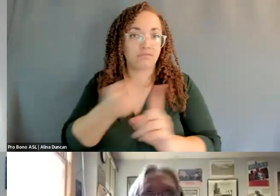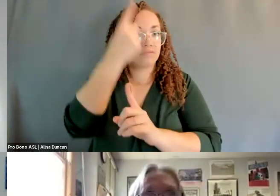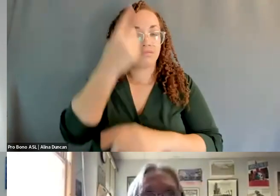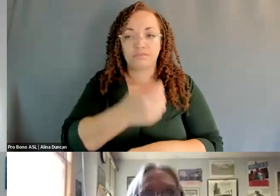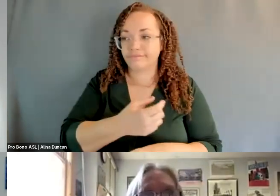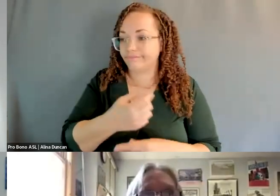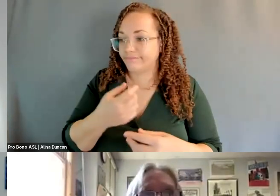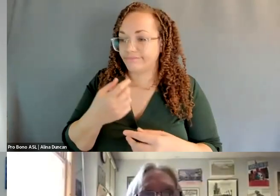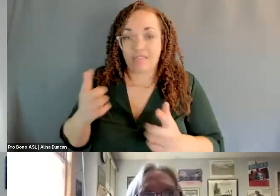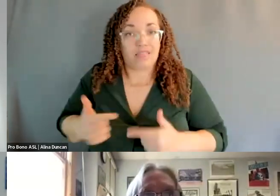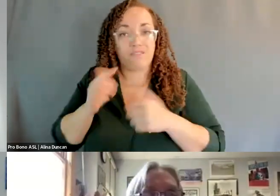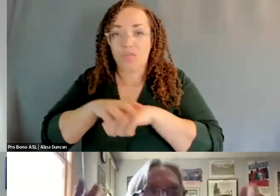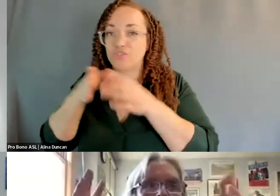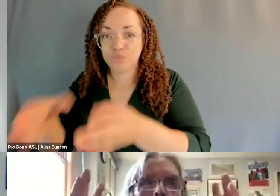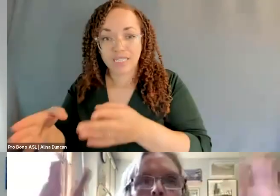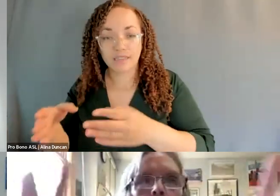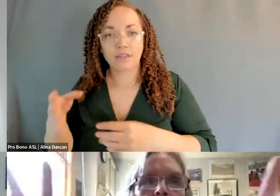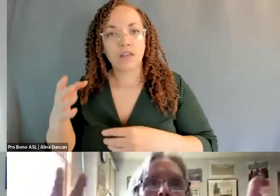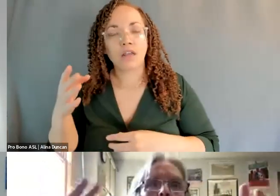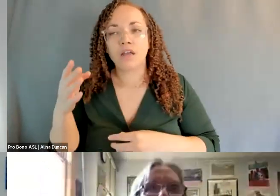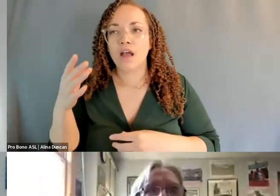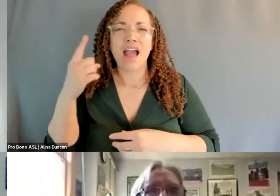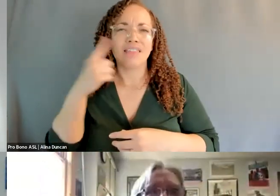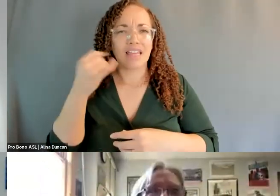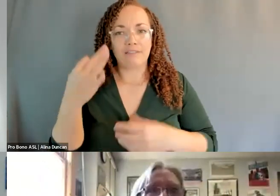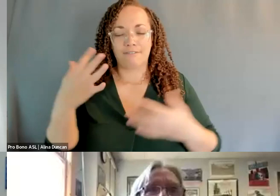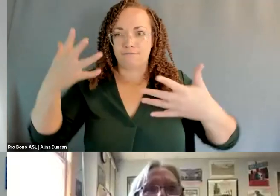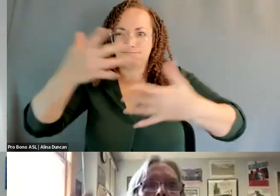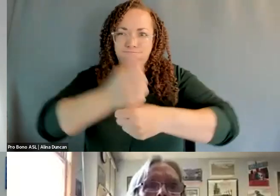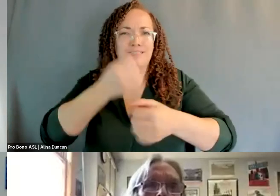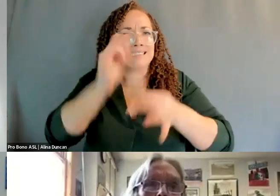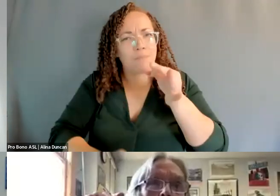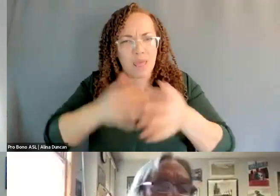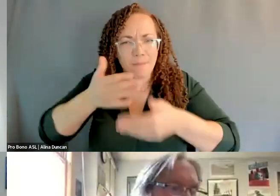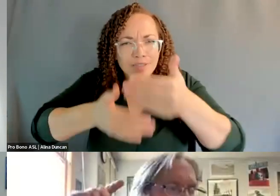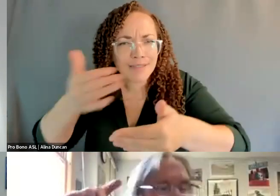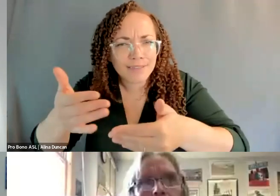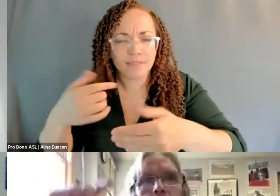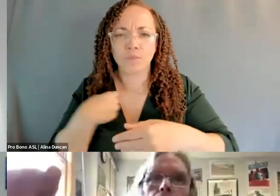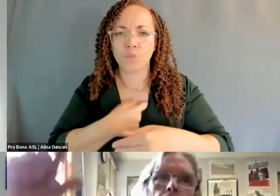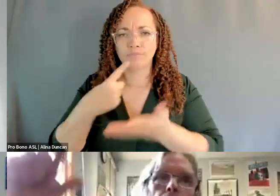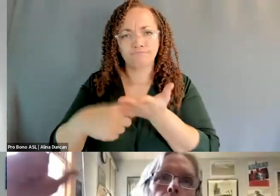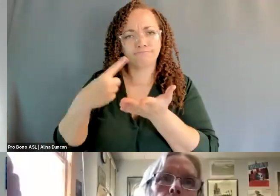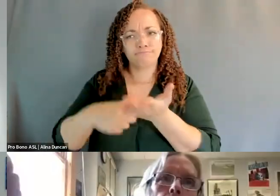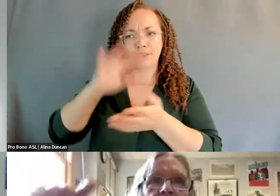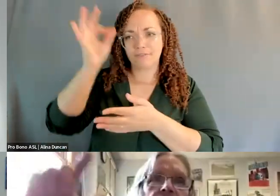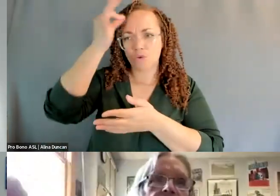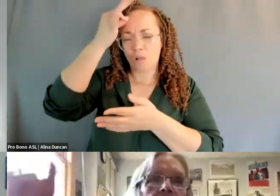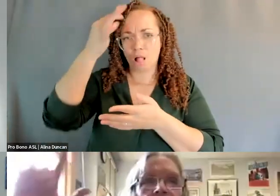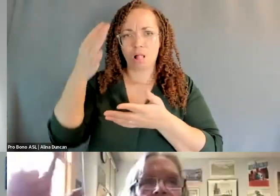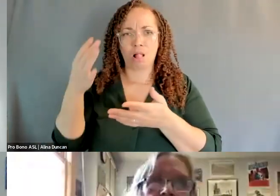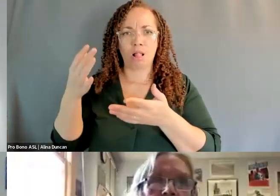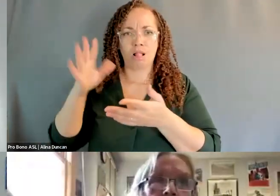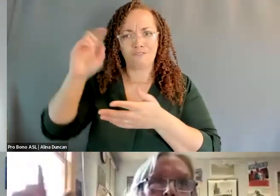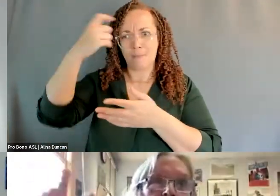would simplify this process, we've created a whole federal bureaucracy. When you talk about, well, have it with no preconditions